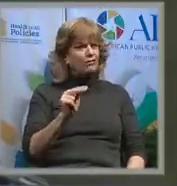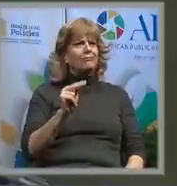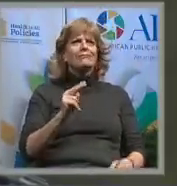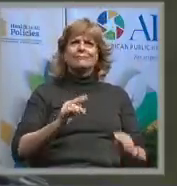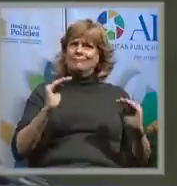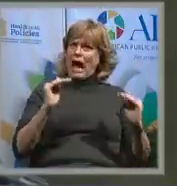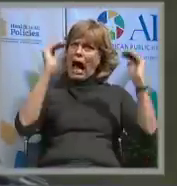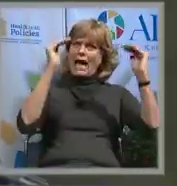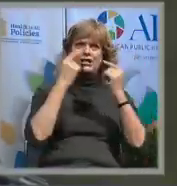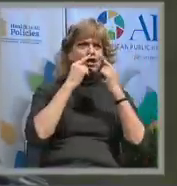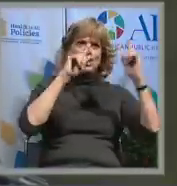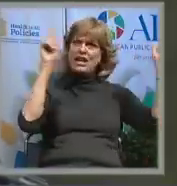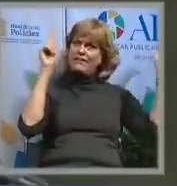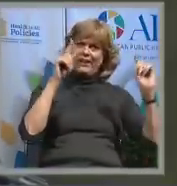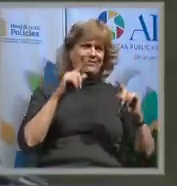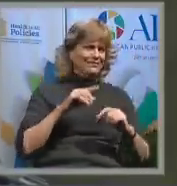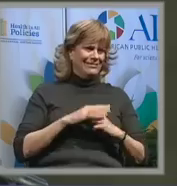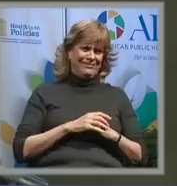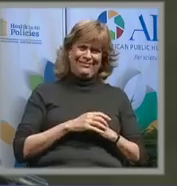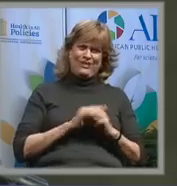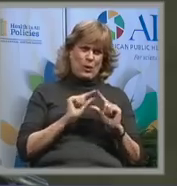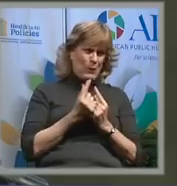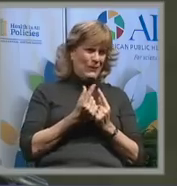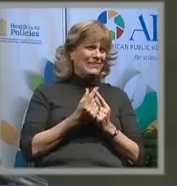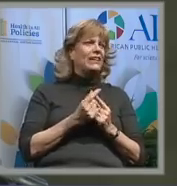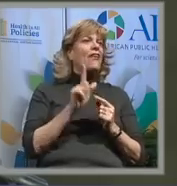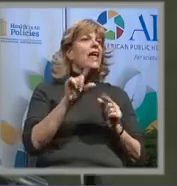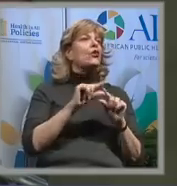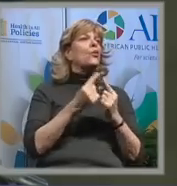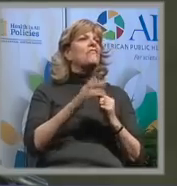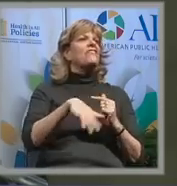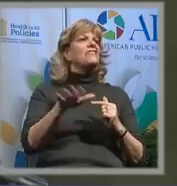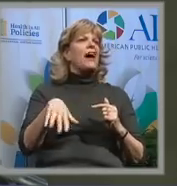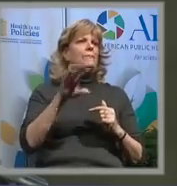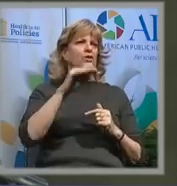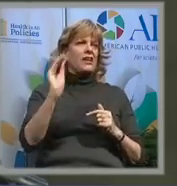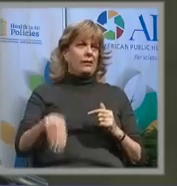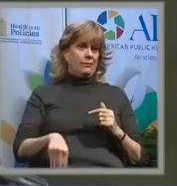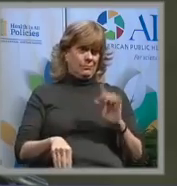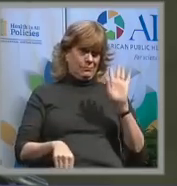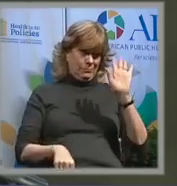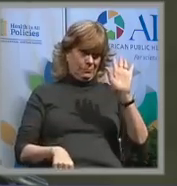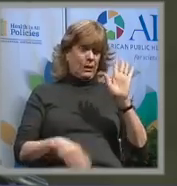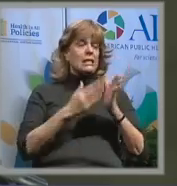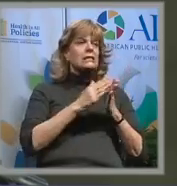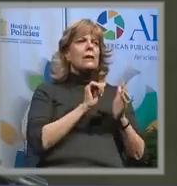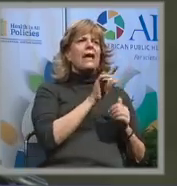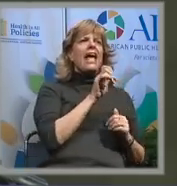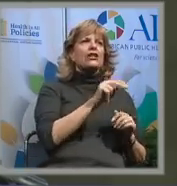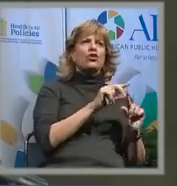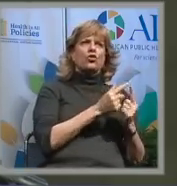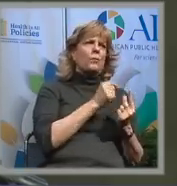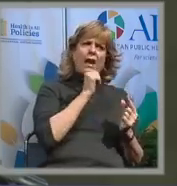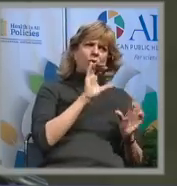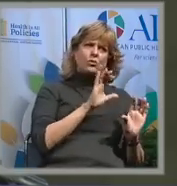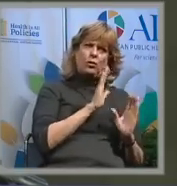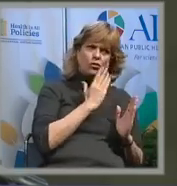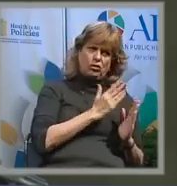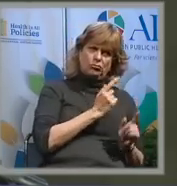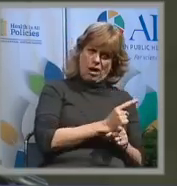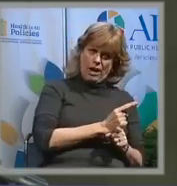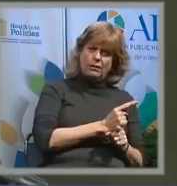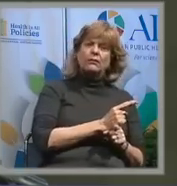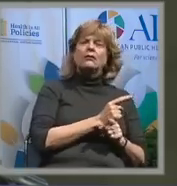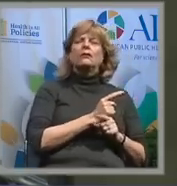true, Wait a minute, and that group is about 55%, but there are some Asian groups that are not doing well. We know that too, right?